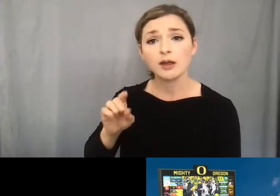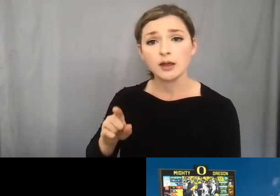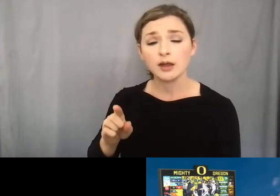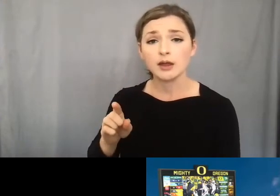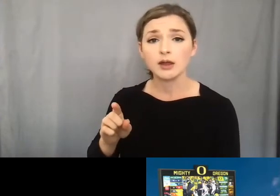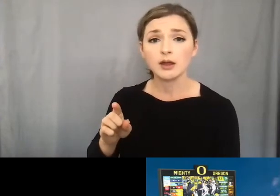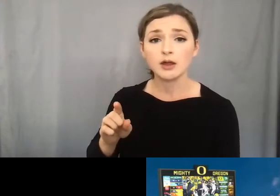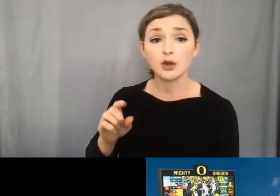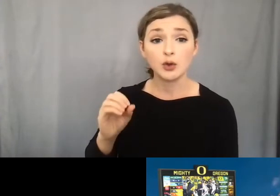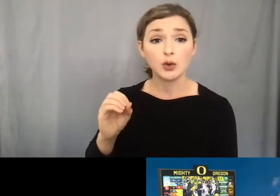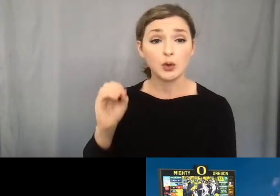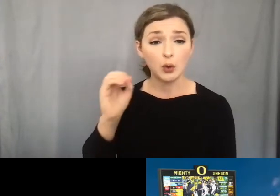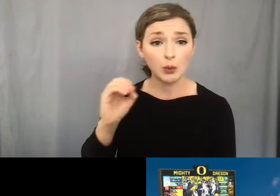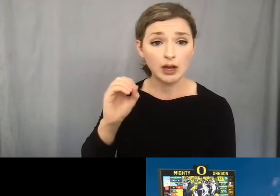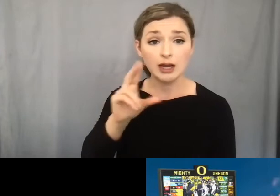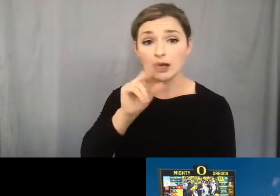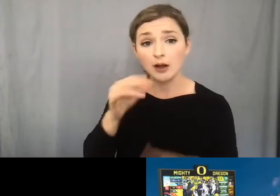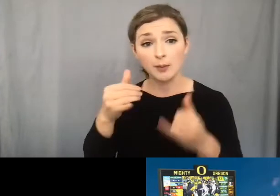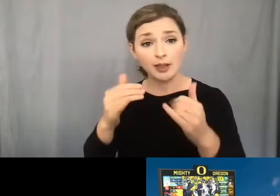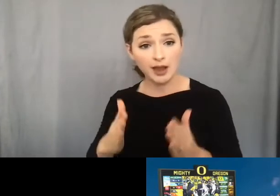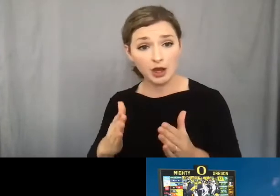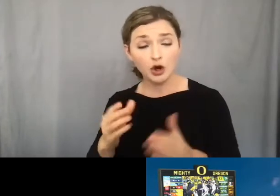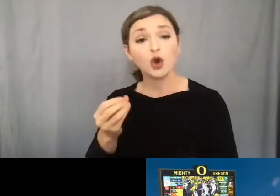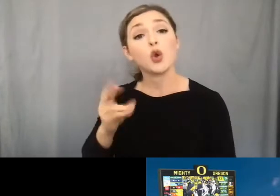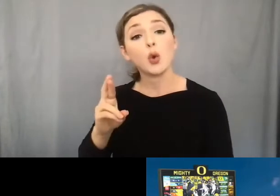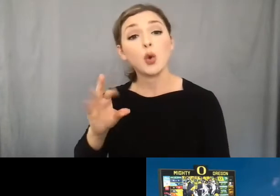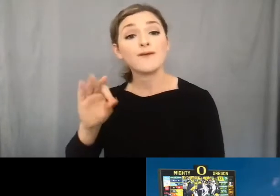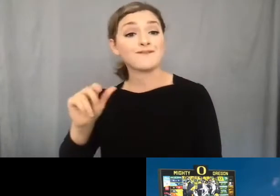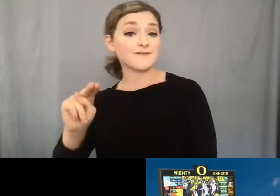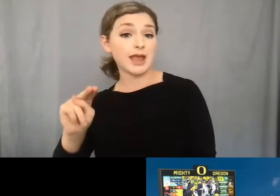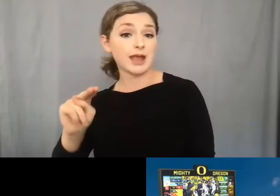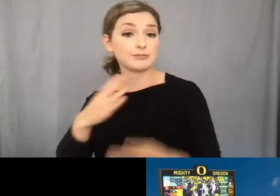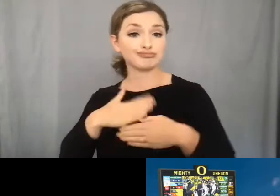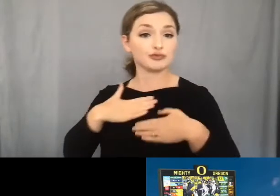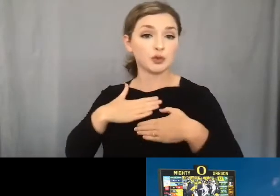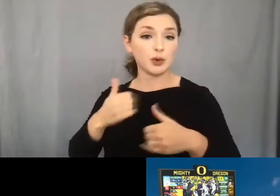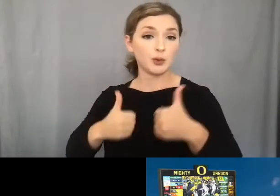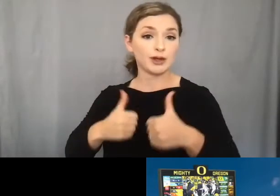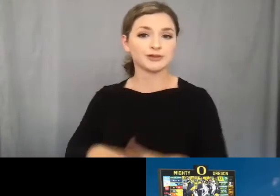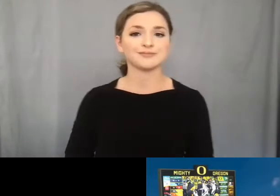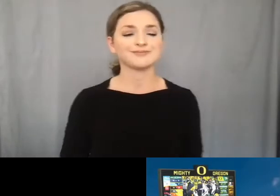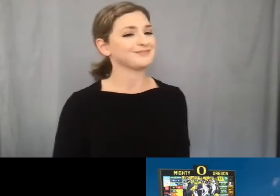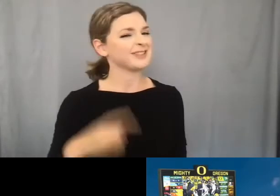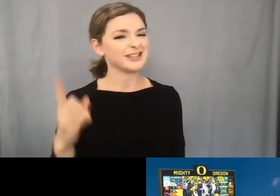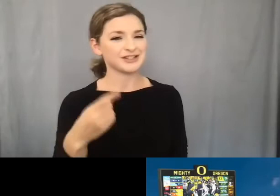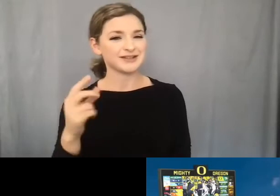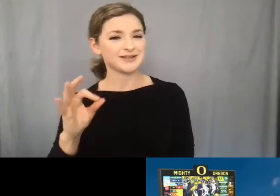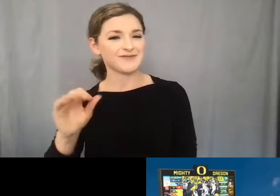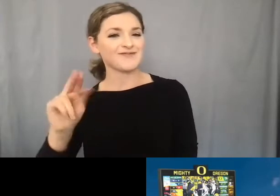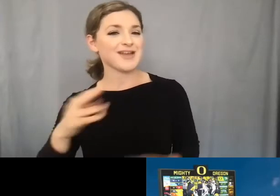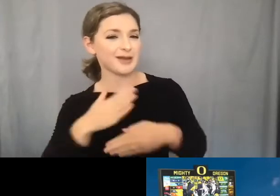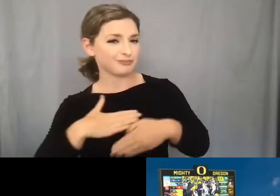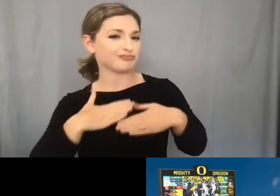an Oregon Duck player, if he was just a fan. I'm just a fan. I'm not a player.